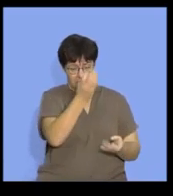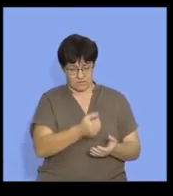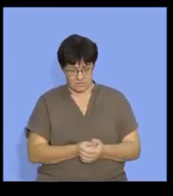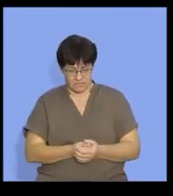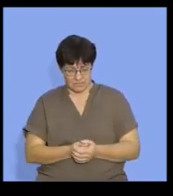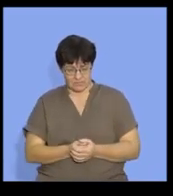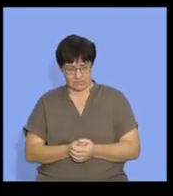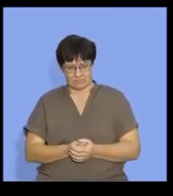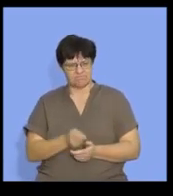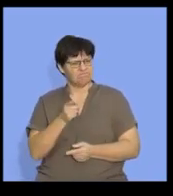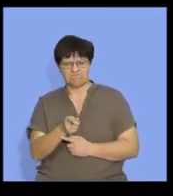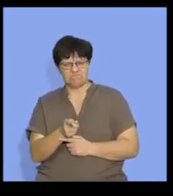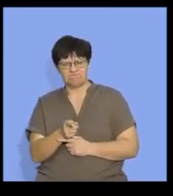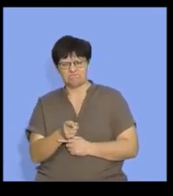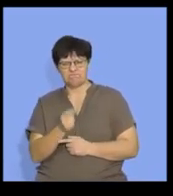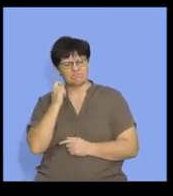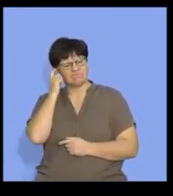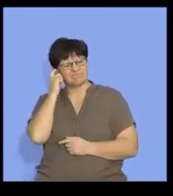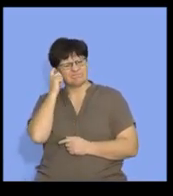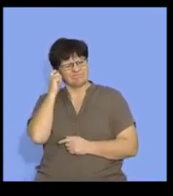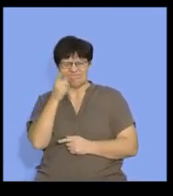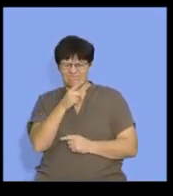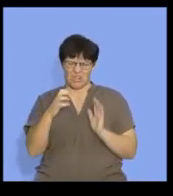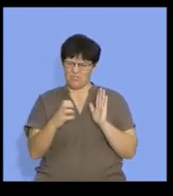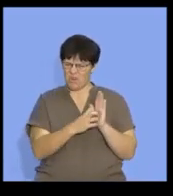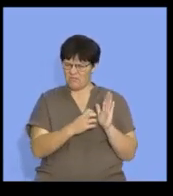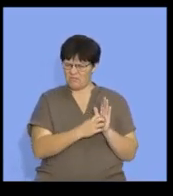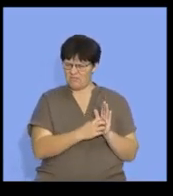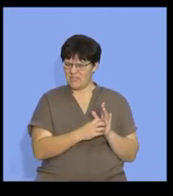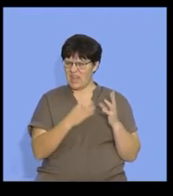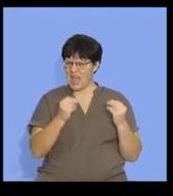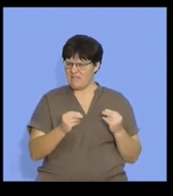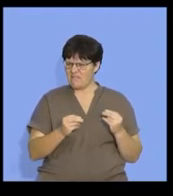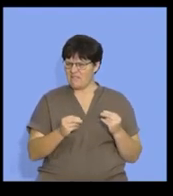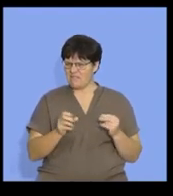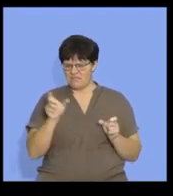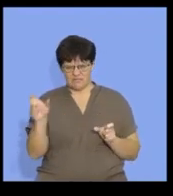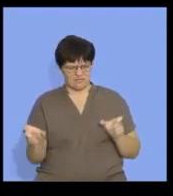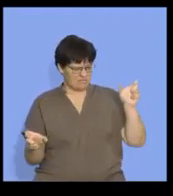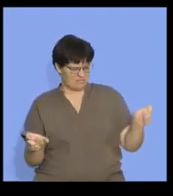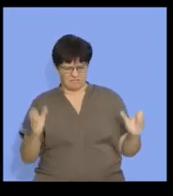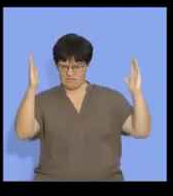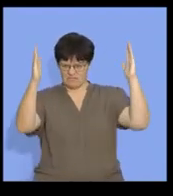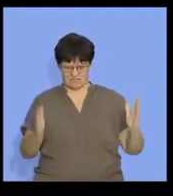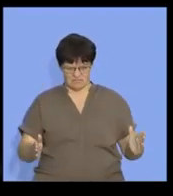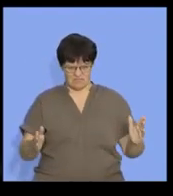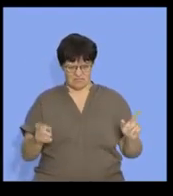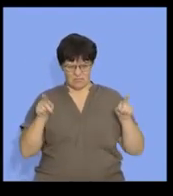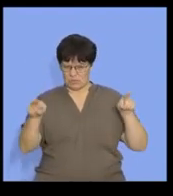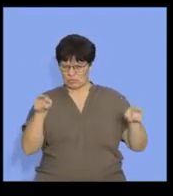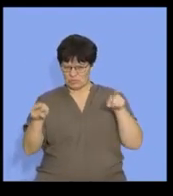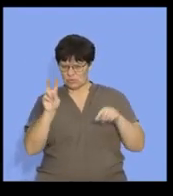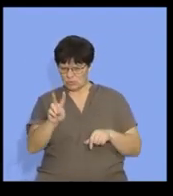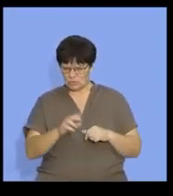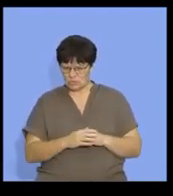guys, this is quite unusual because you got a graph that's got two sets of axes. Have a look